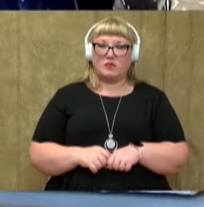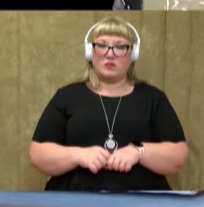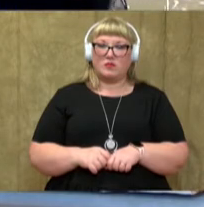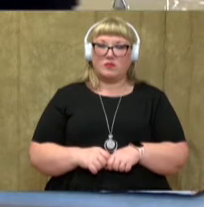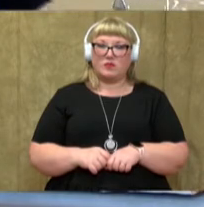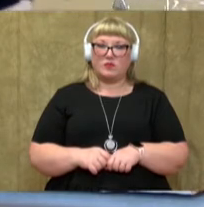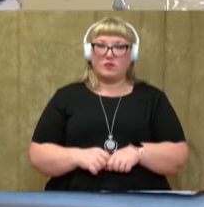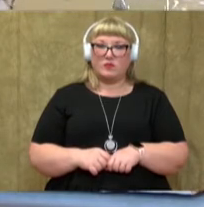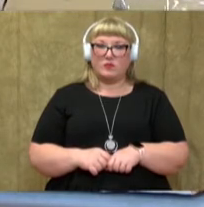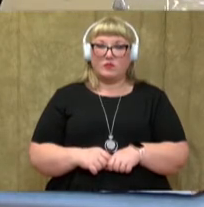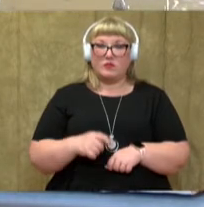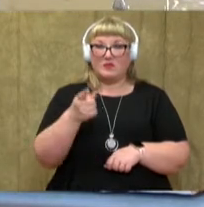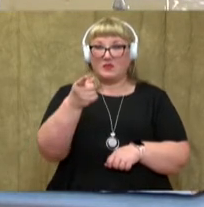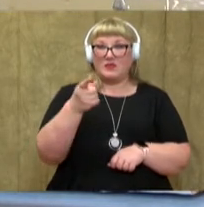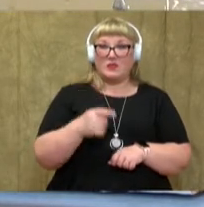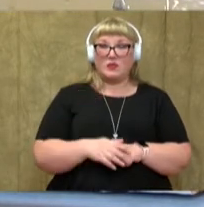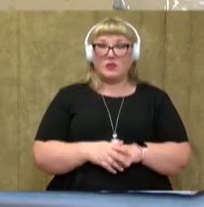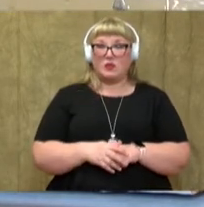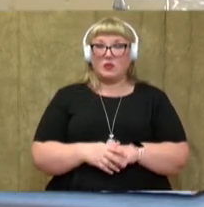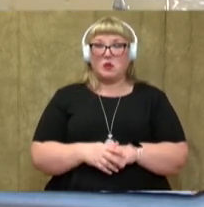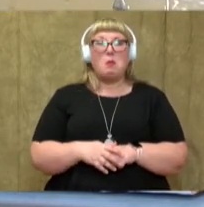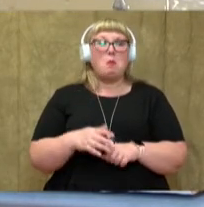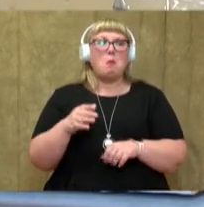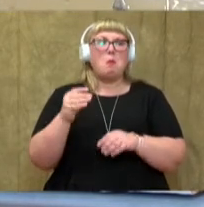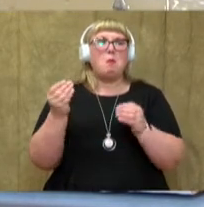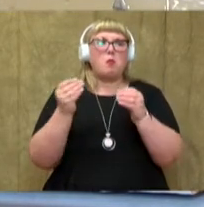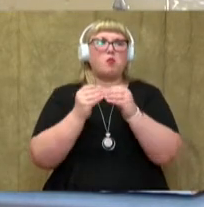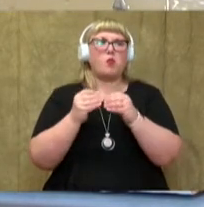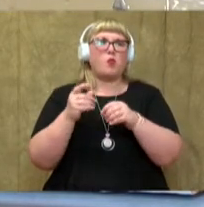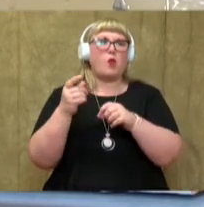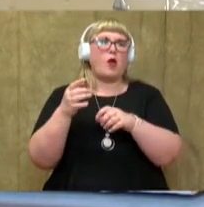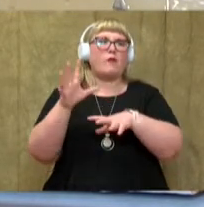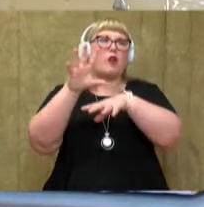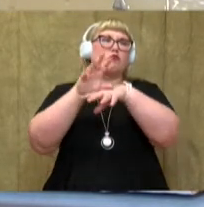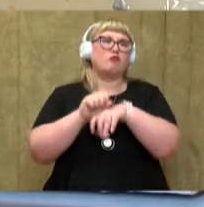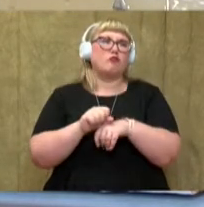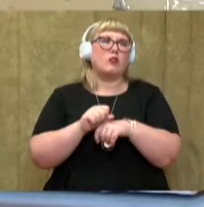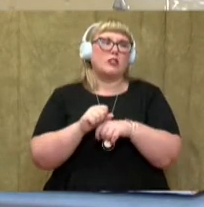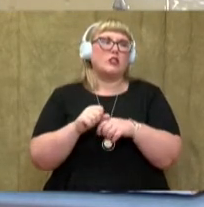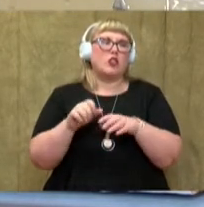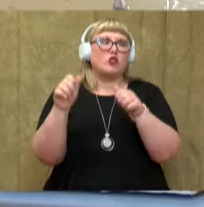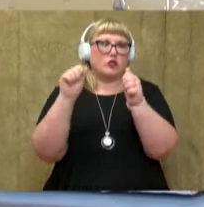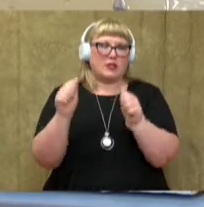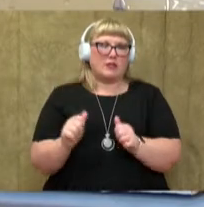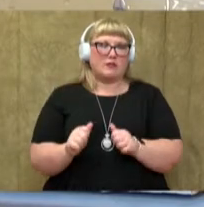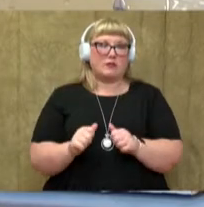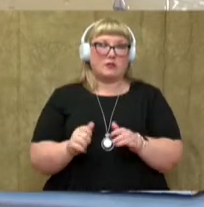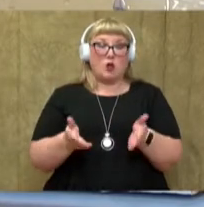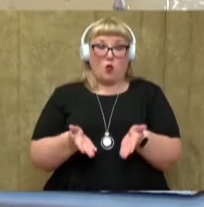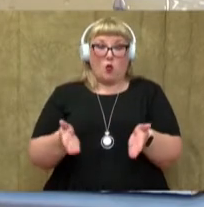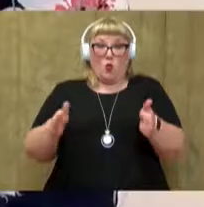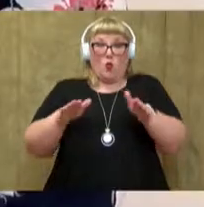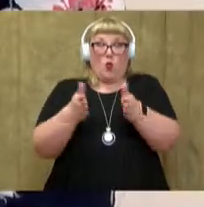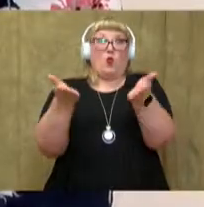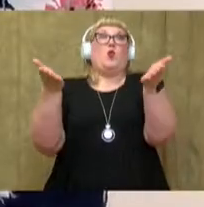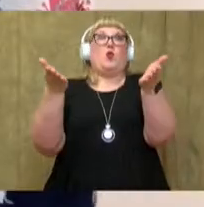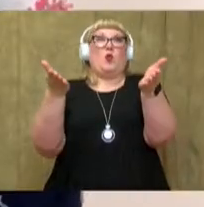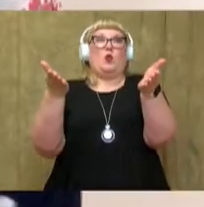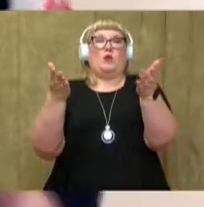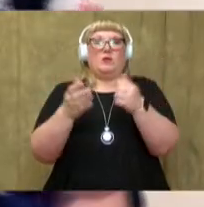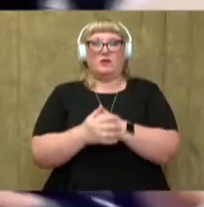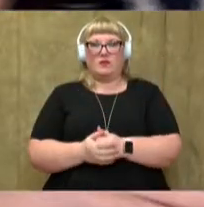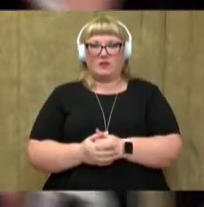This is a vase that it's more of a traditional shape. It has curved lines and a big opening so that you can put lots of flowers in